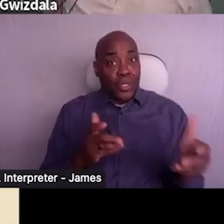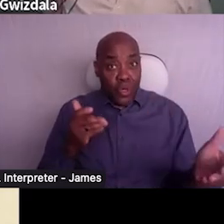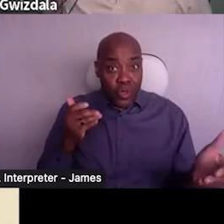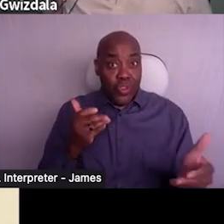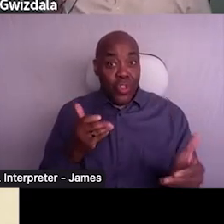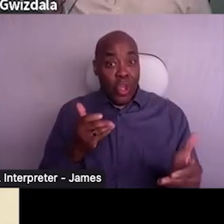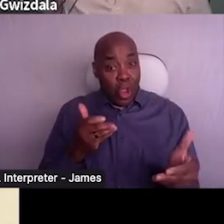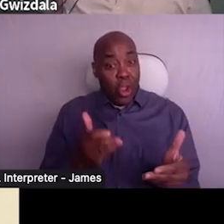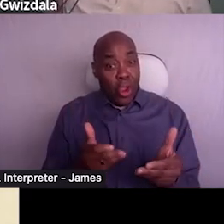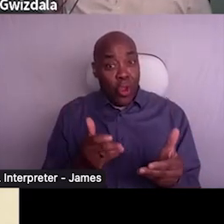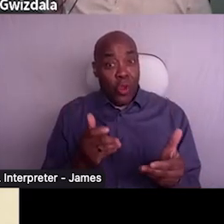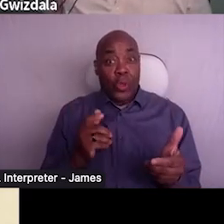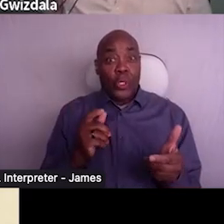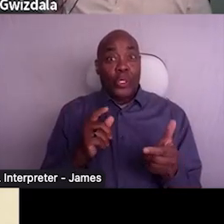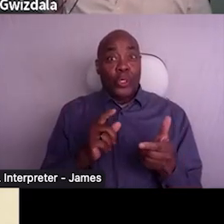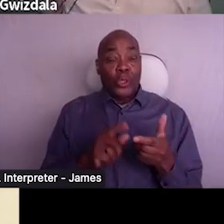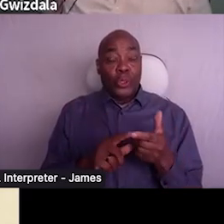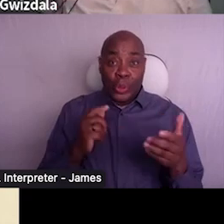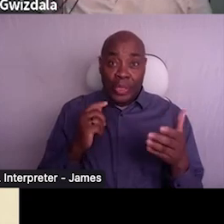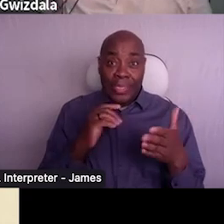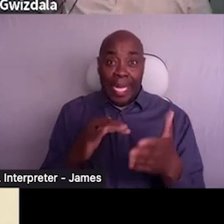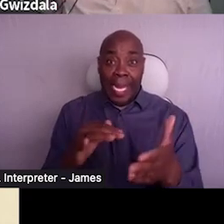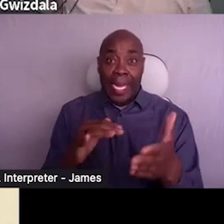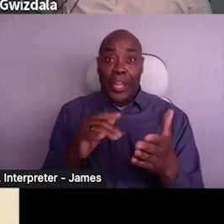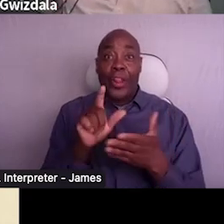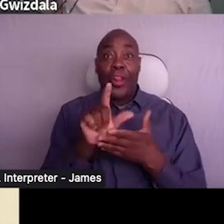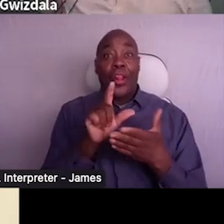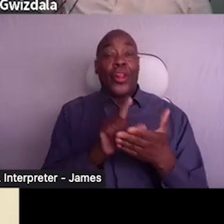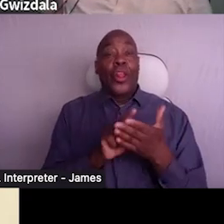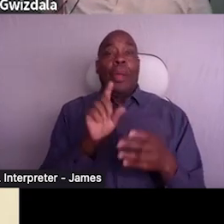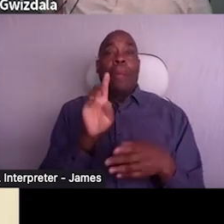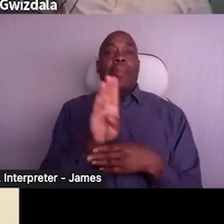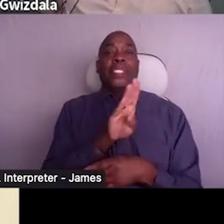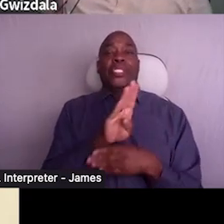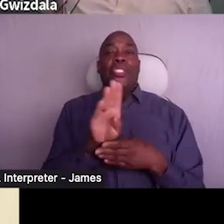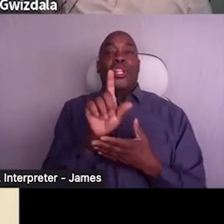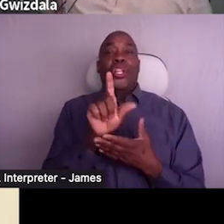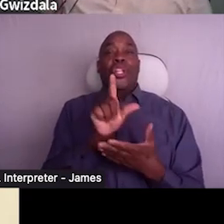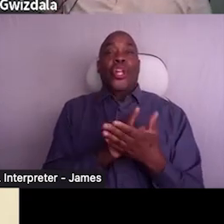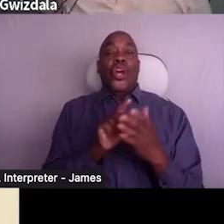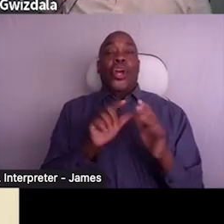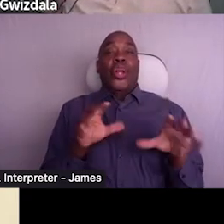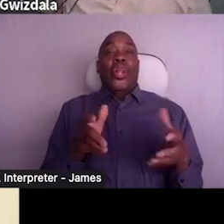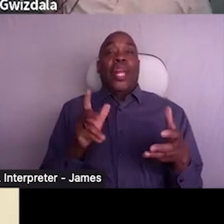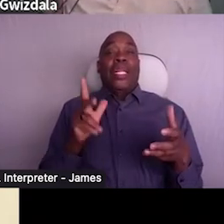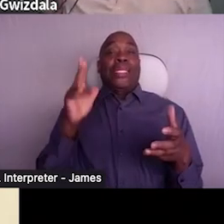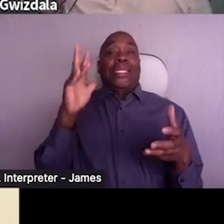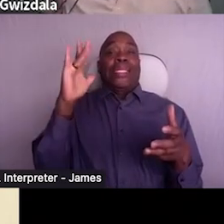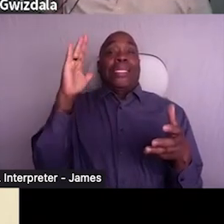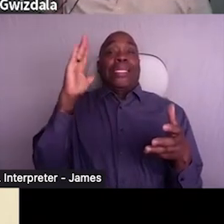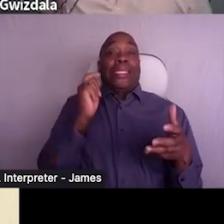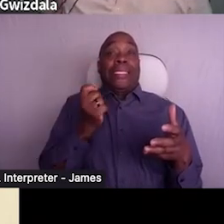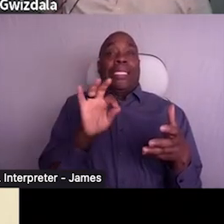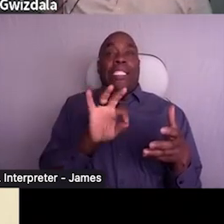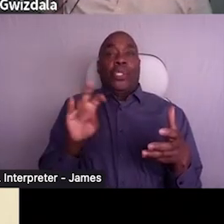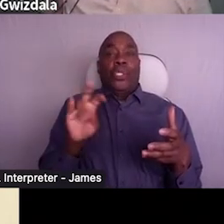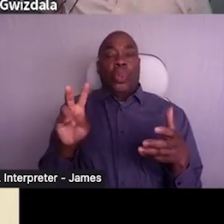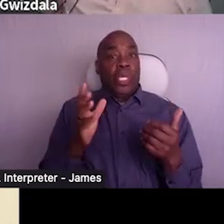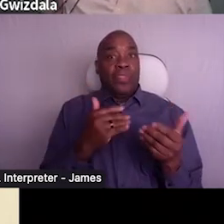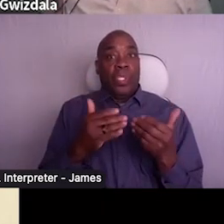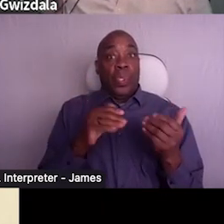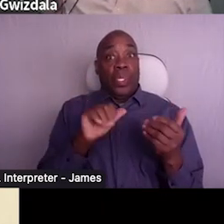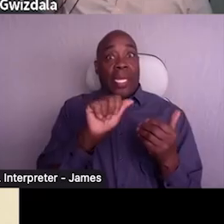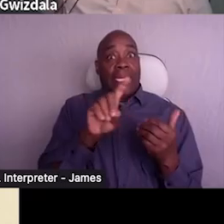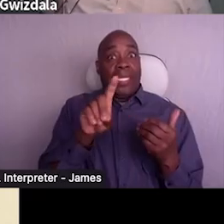to studying law was a business law class in 1992. And even though the Americans with Disabilities Act